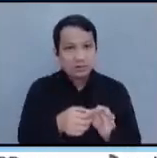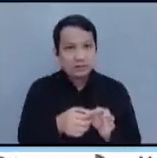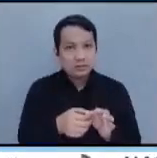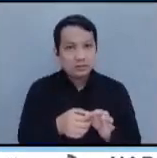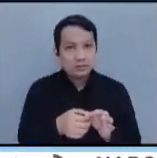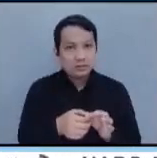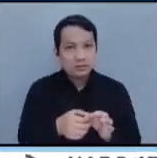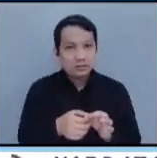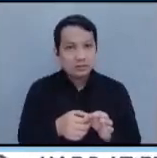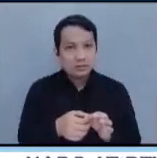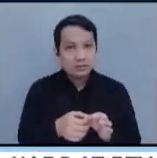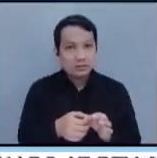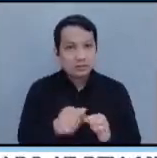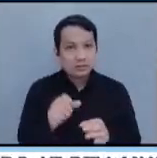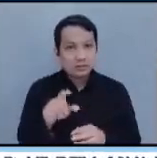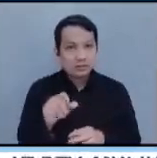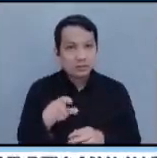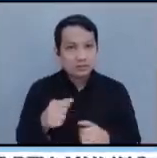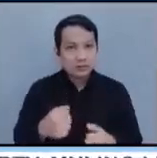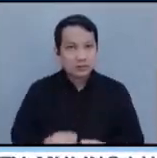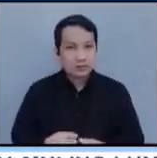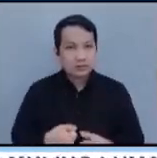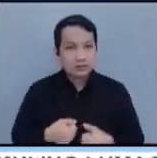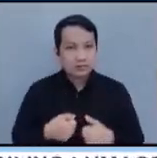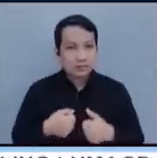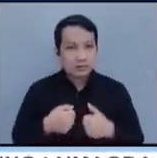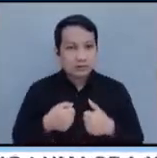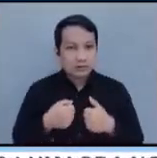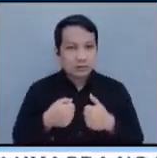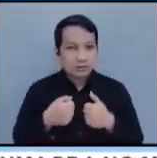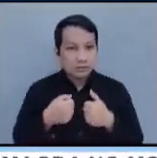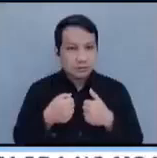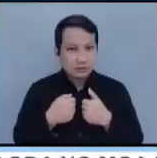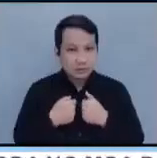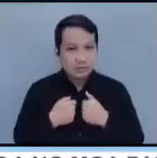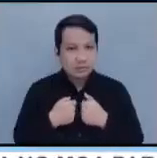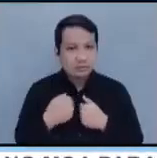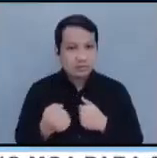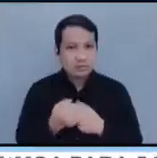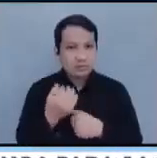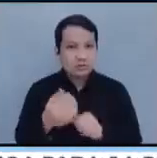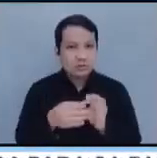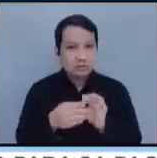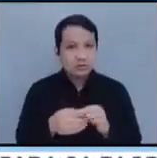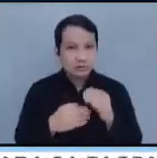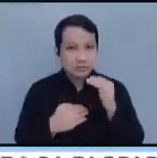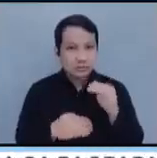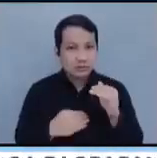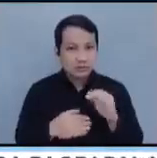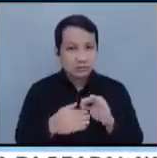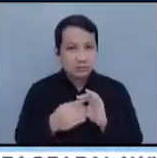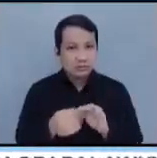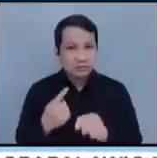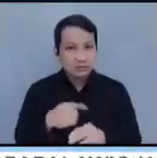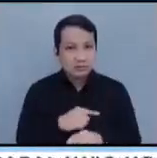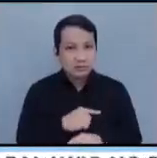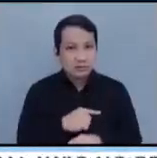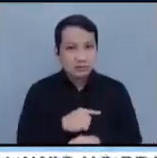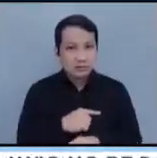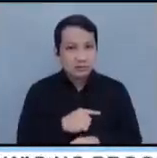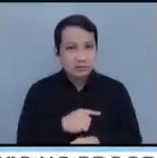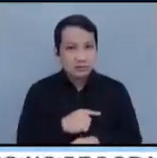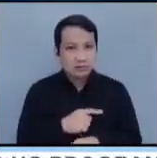survivors we can have other remedies of course No we're just not limited to the filing of a Uh criminal